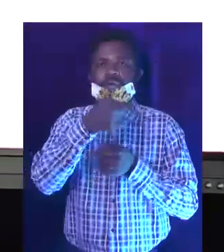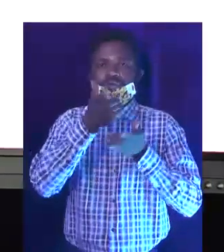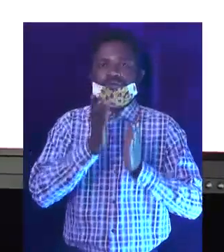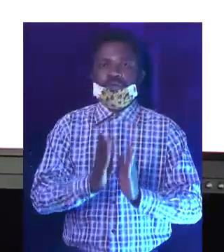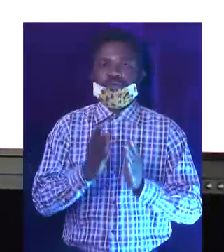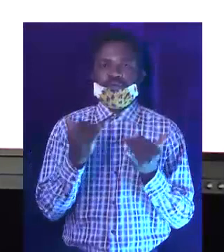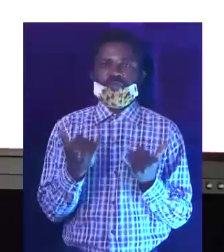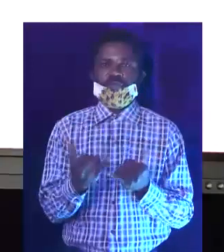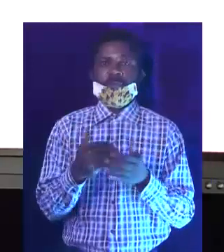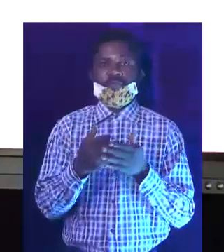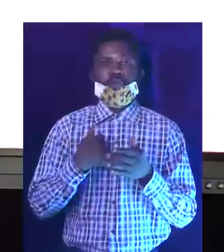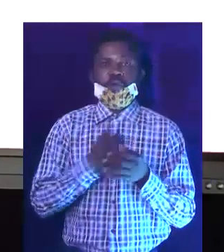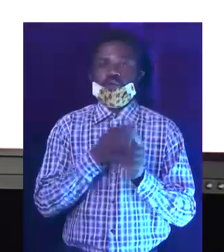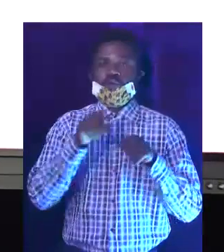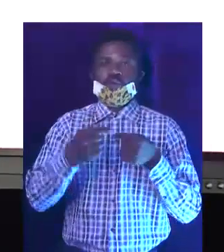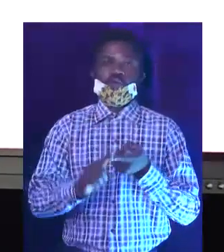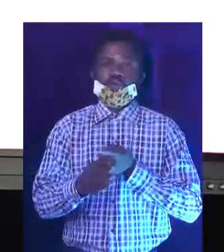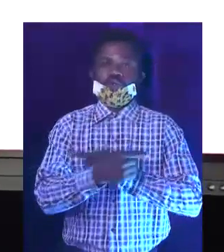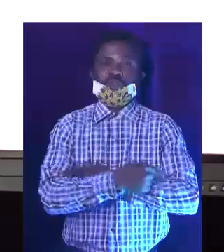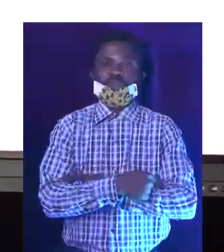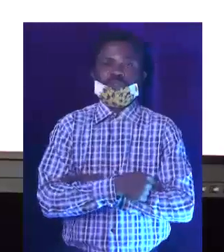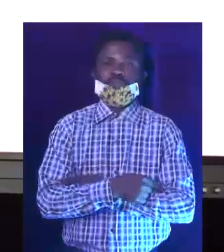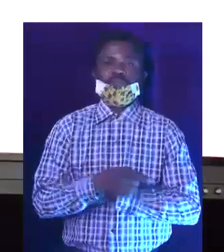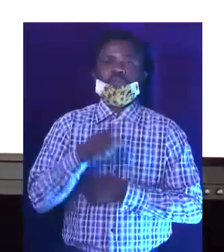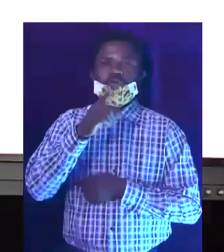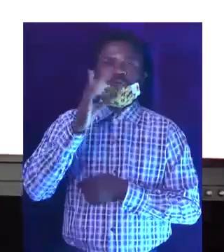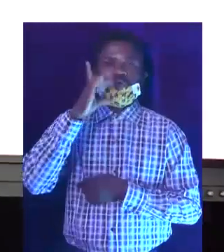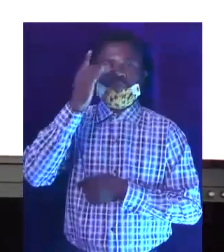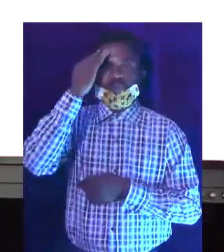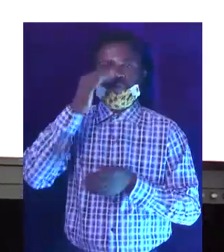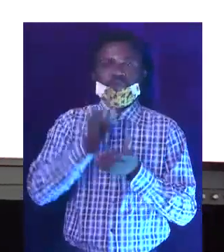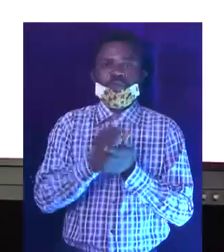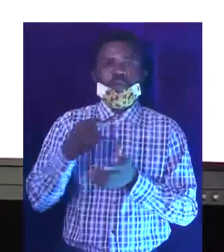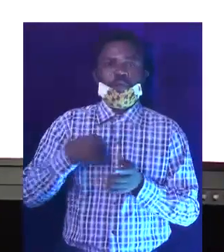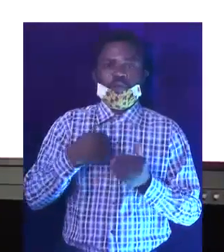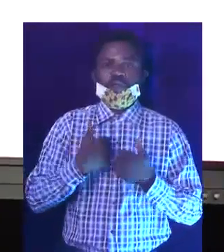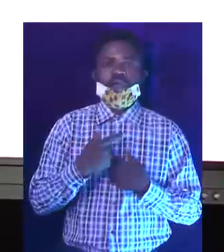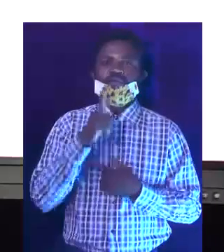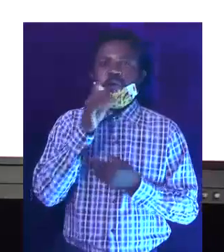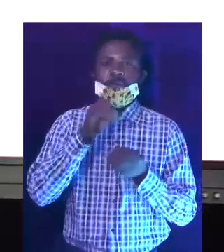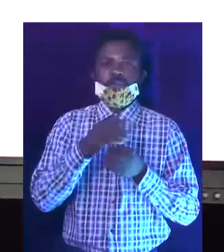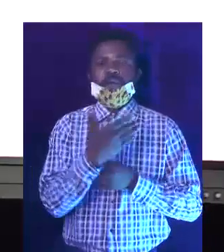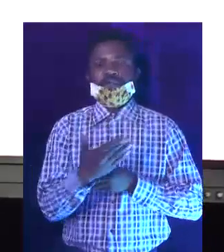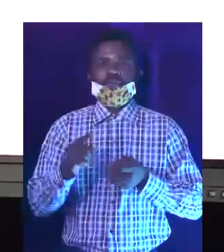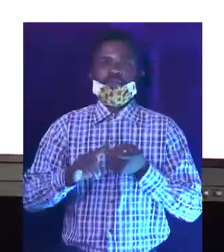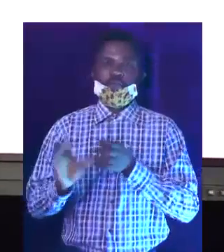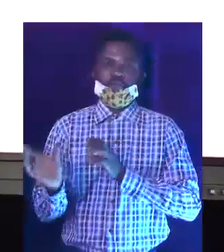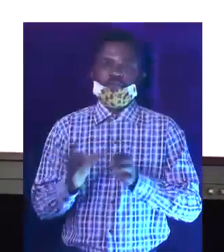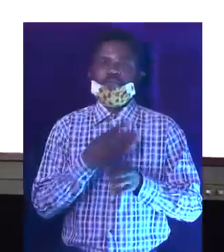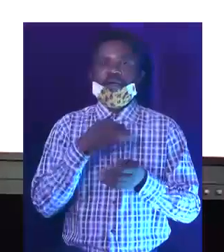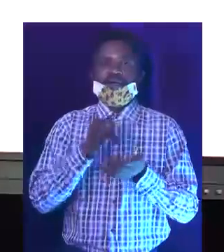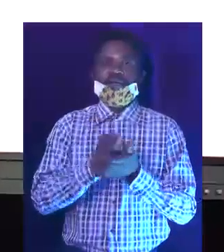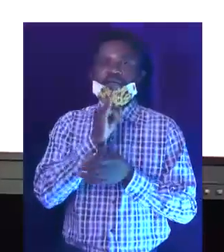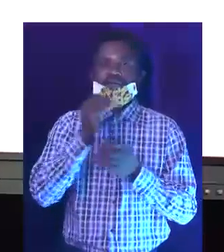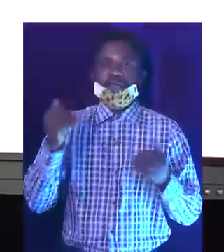now. Before we go today, you should know that we have one thing more to do, and that